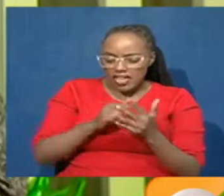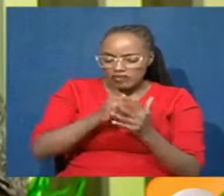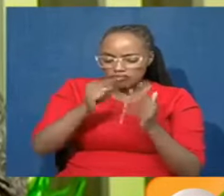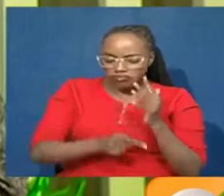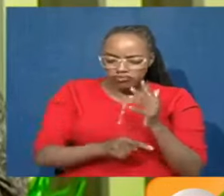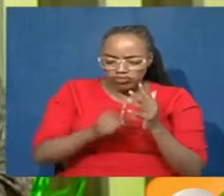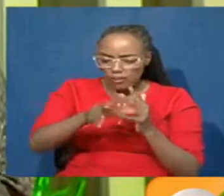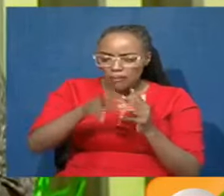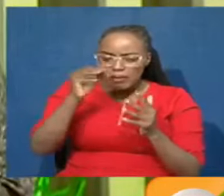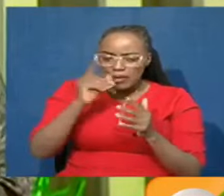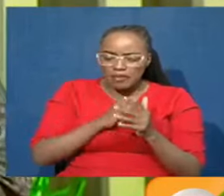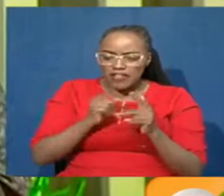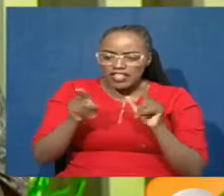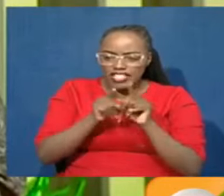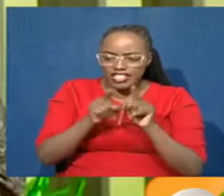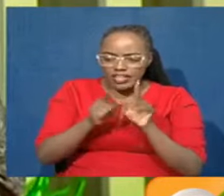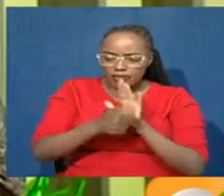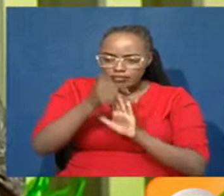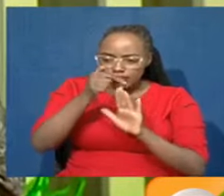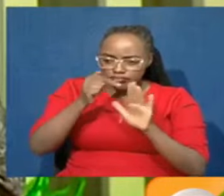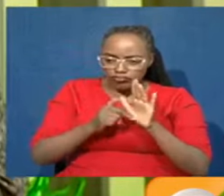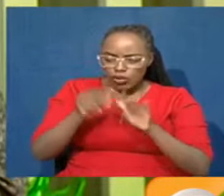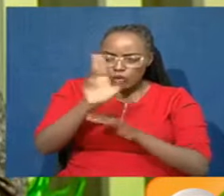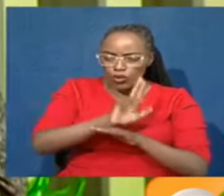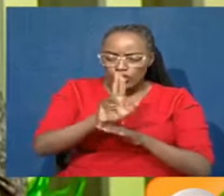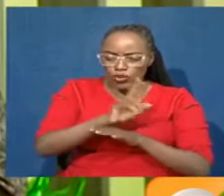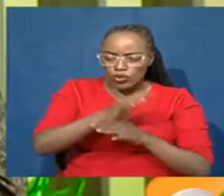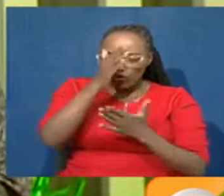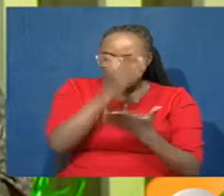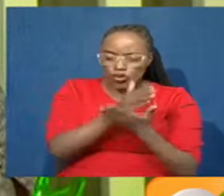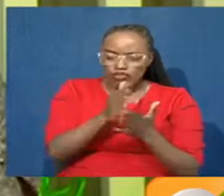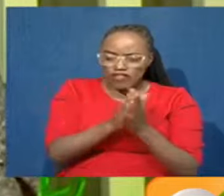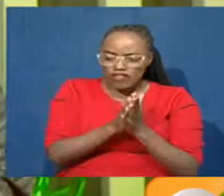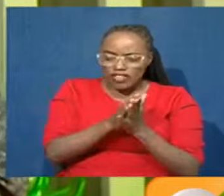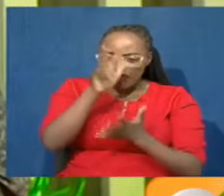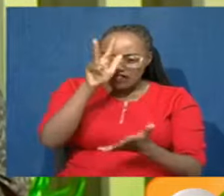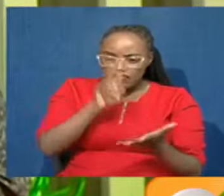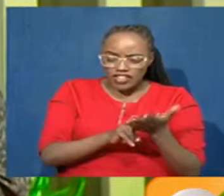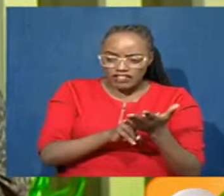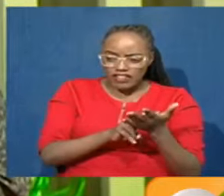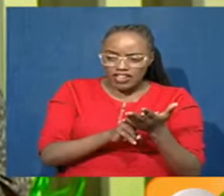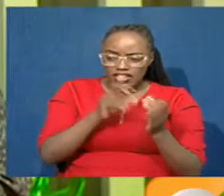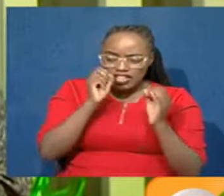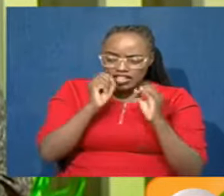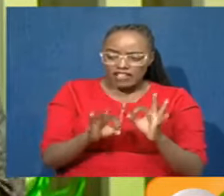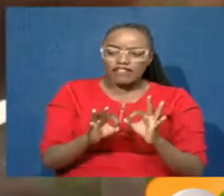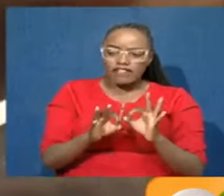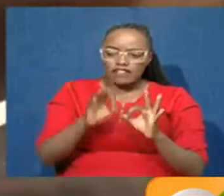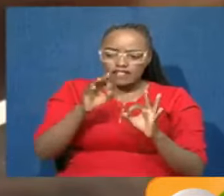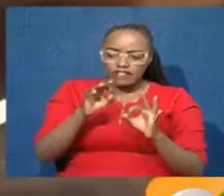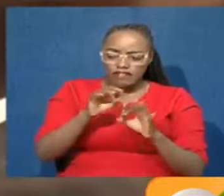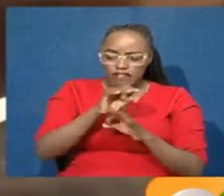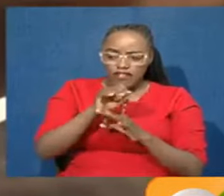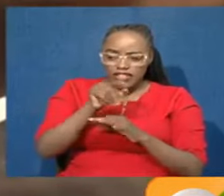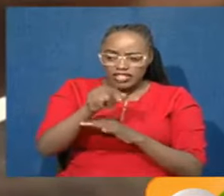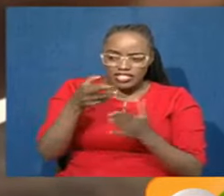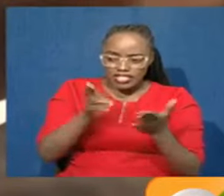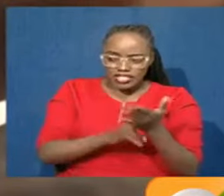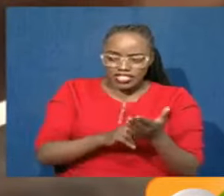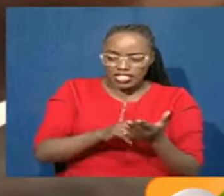and the same biometrics is what we are using to confirm and verify with the National Registration Bureau. Mm-hmm.